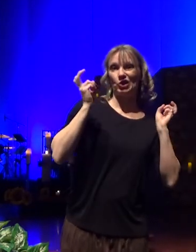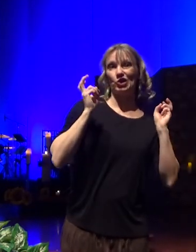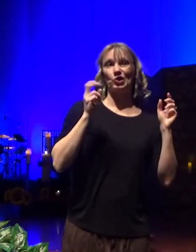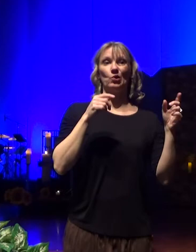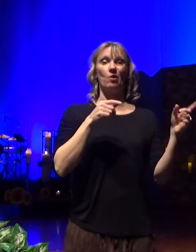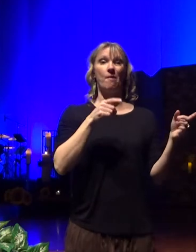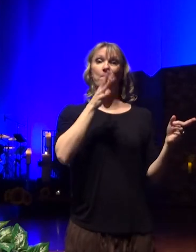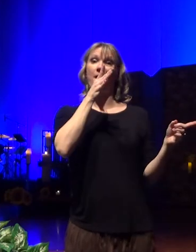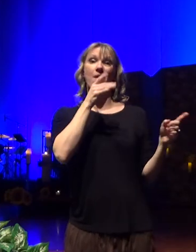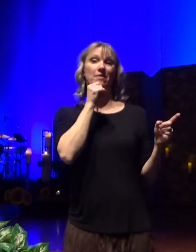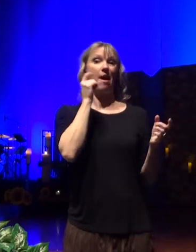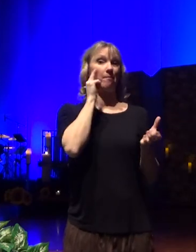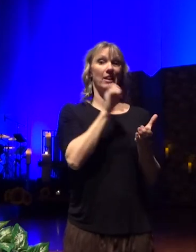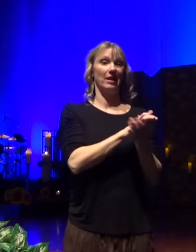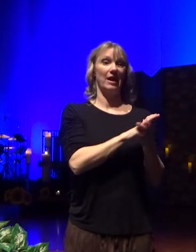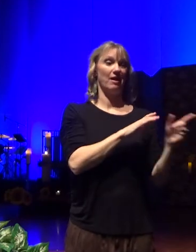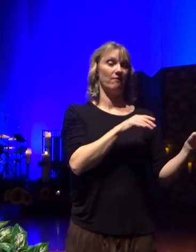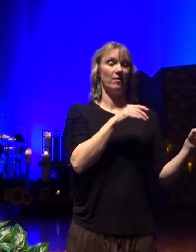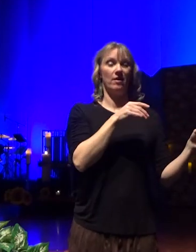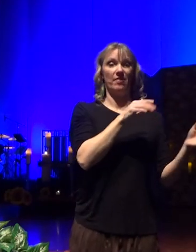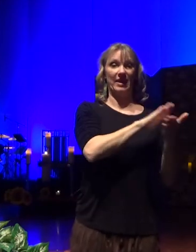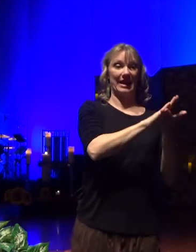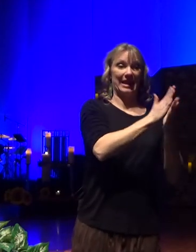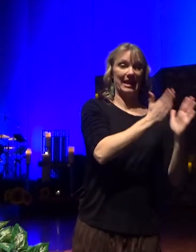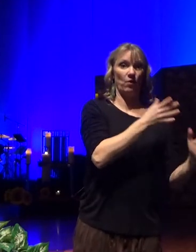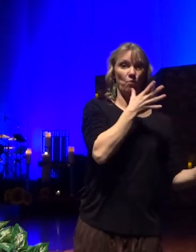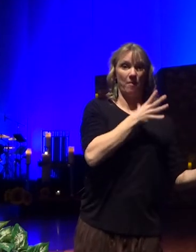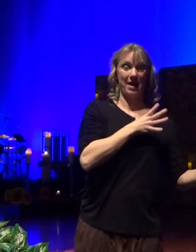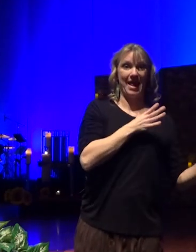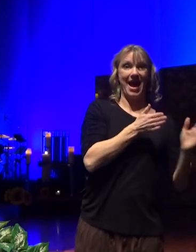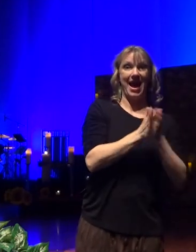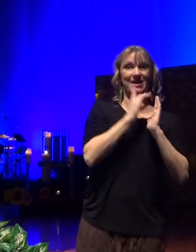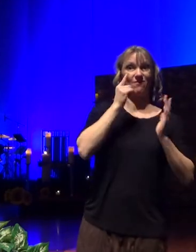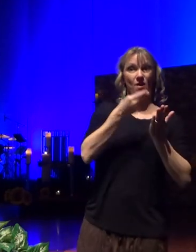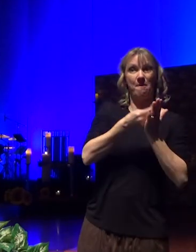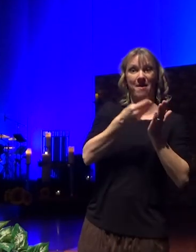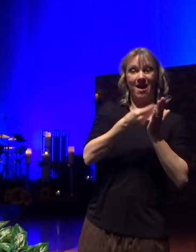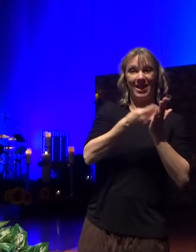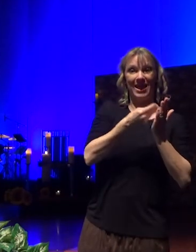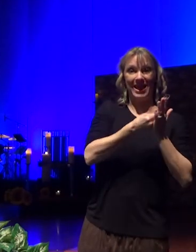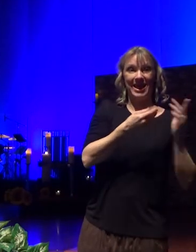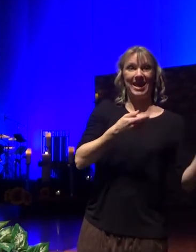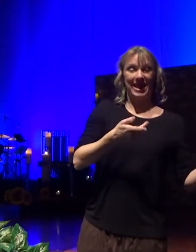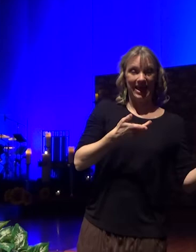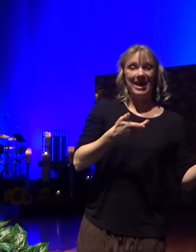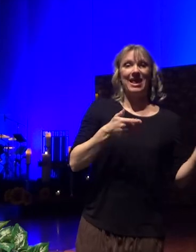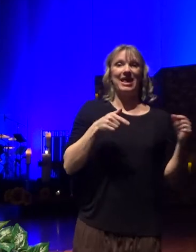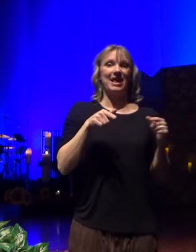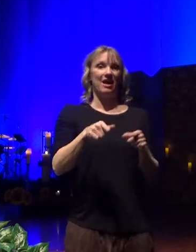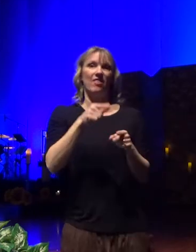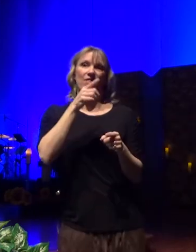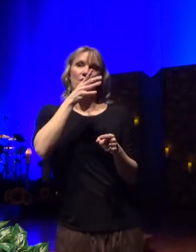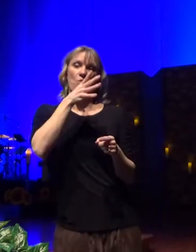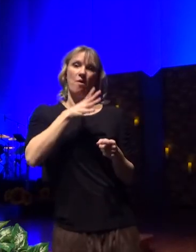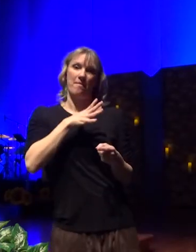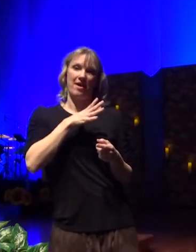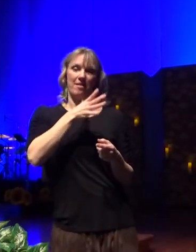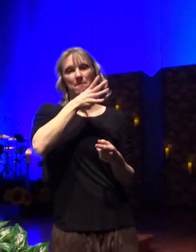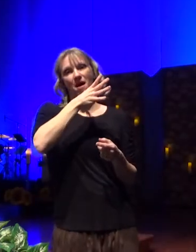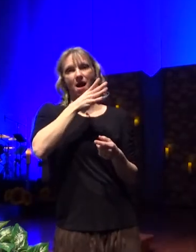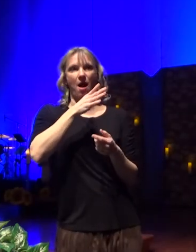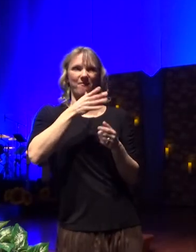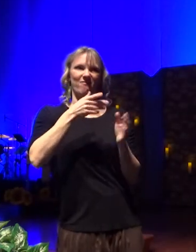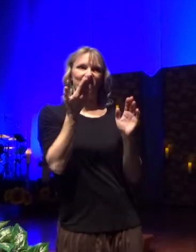didn't believe Pearl when she asked for her money and she fired her on the spot. And it was a small town, so she continued to share with the neighbors and everyone